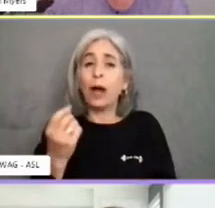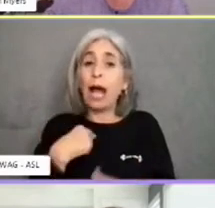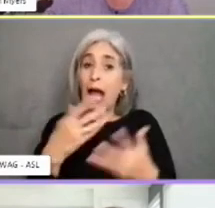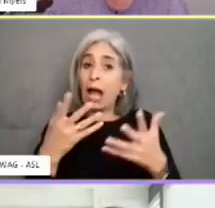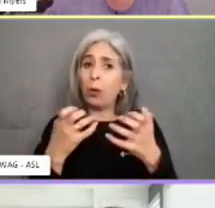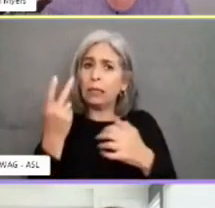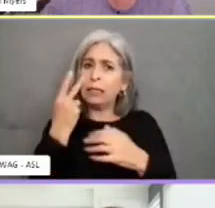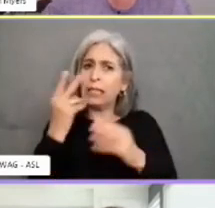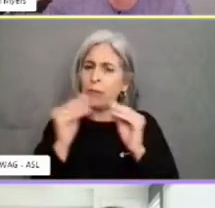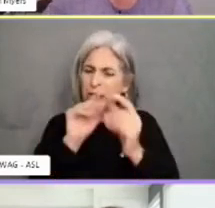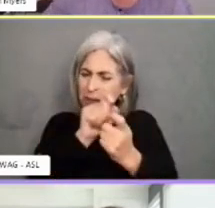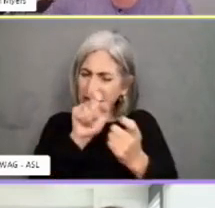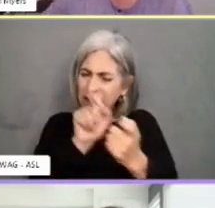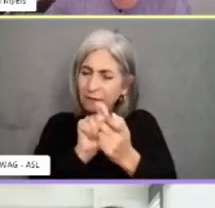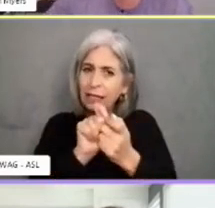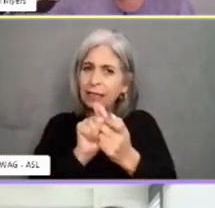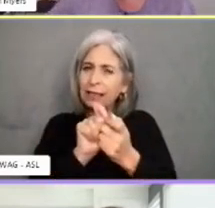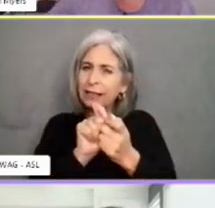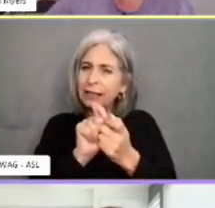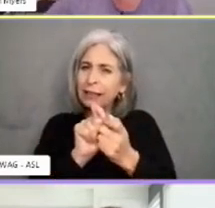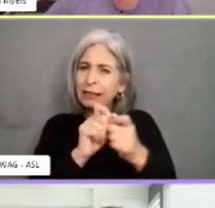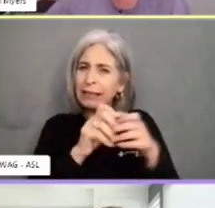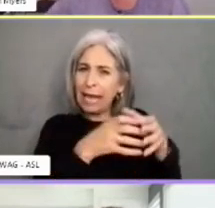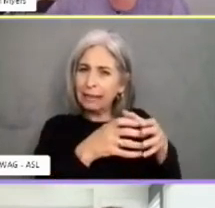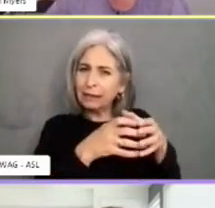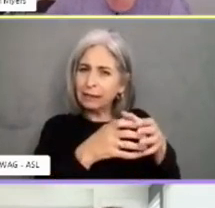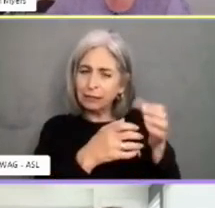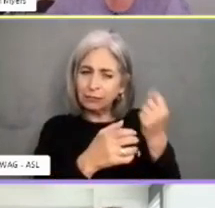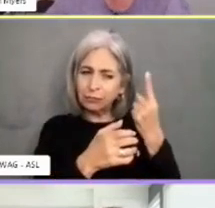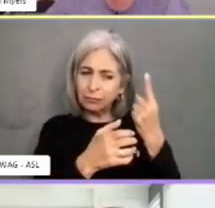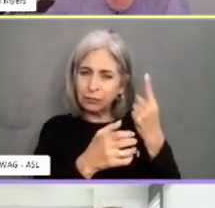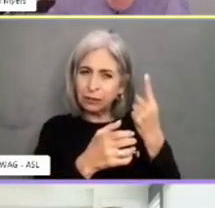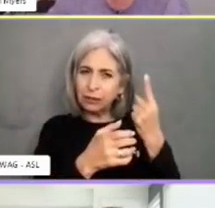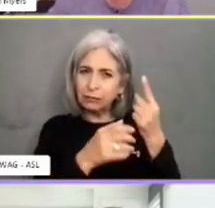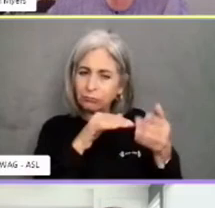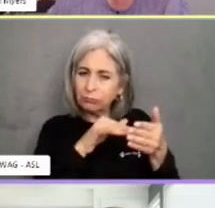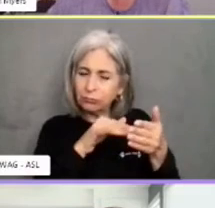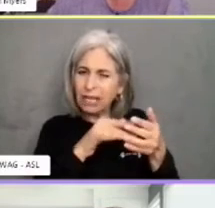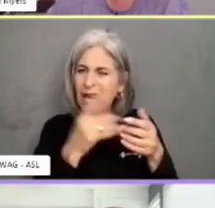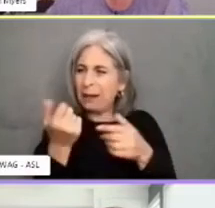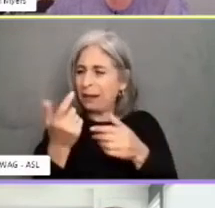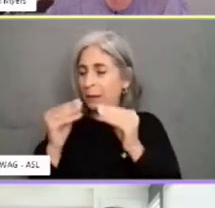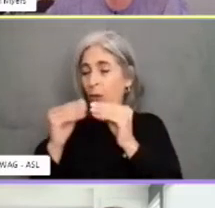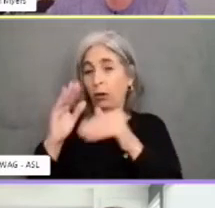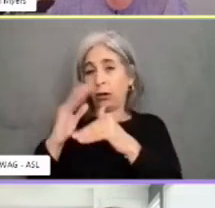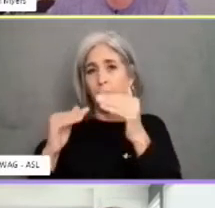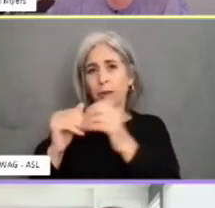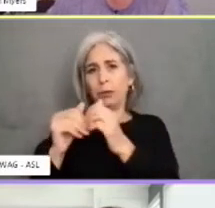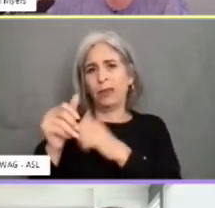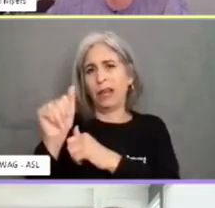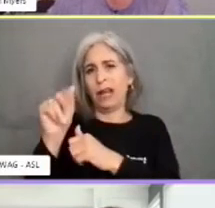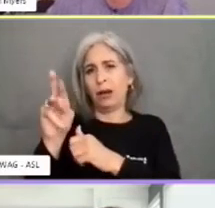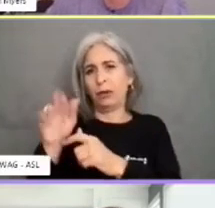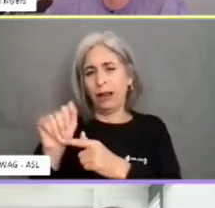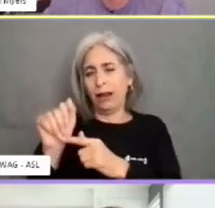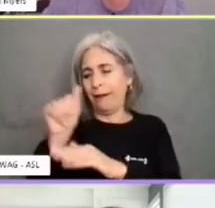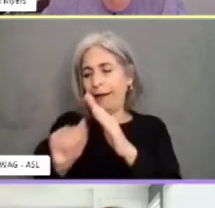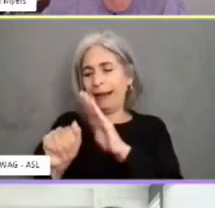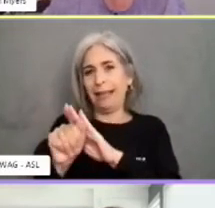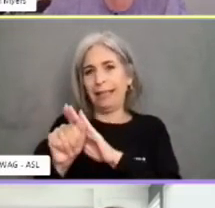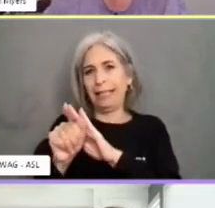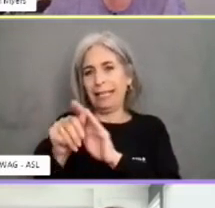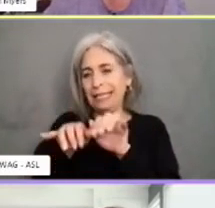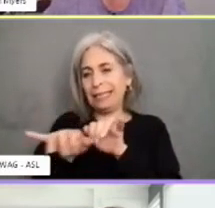see more specific use cases, but for the time being, I'm a little more comfortable with things like ARIA hidden staying